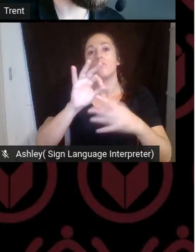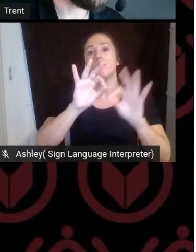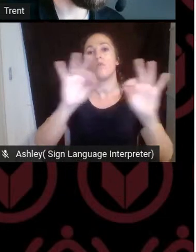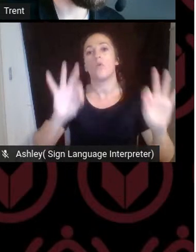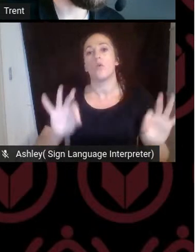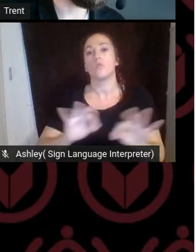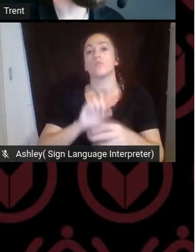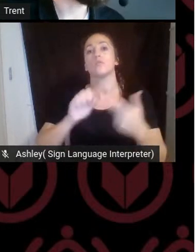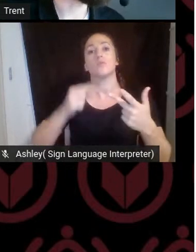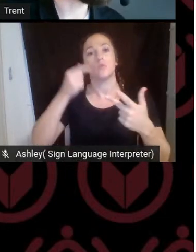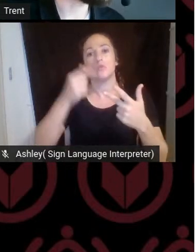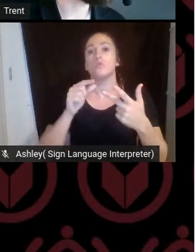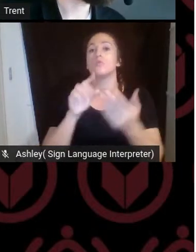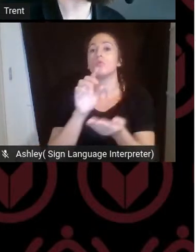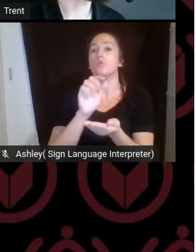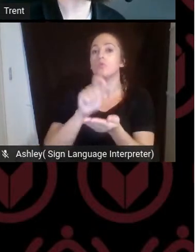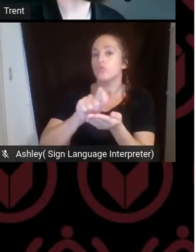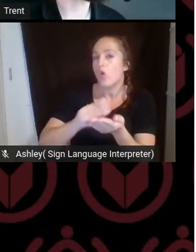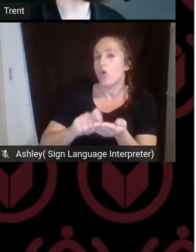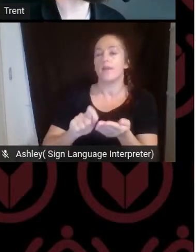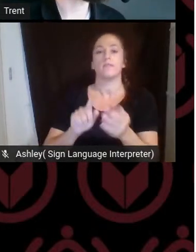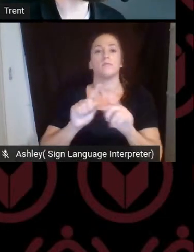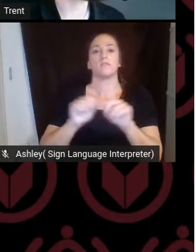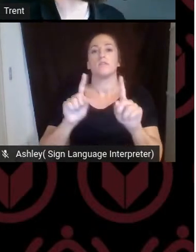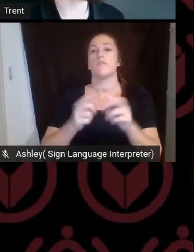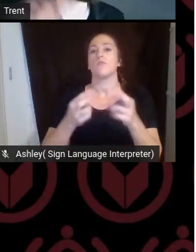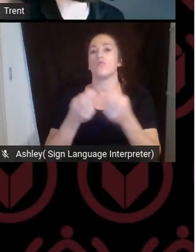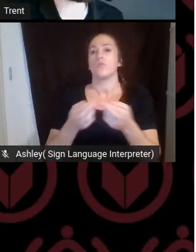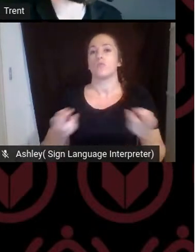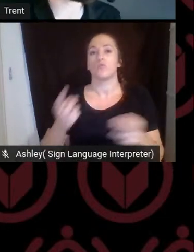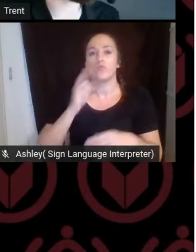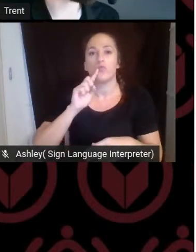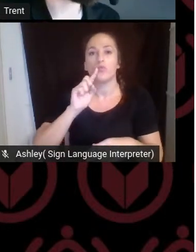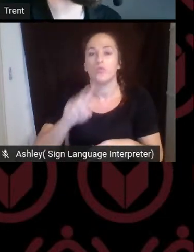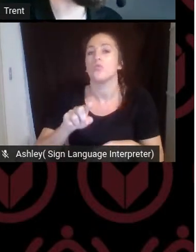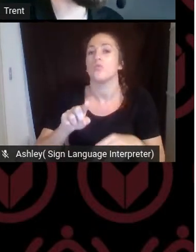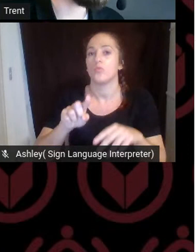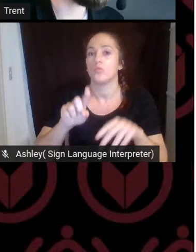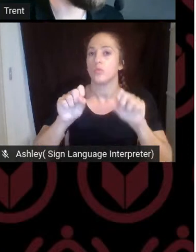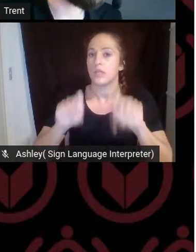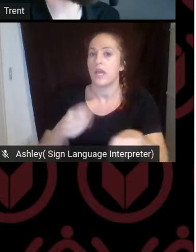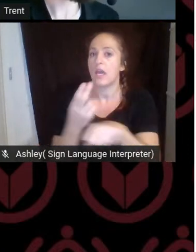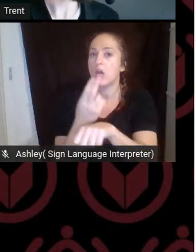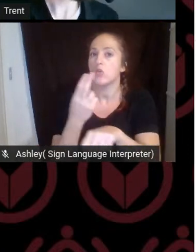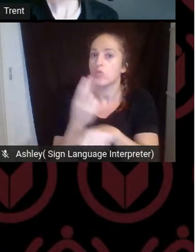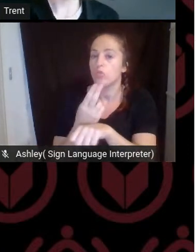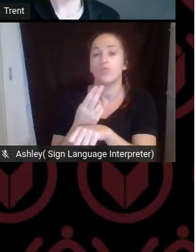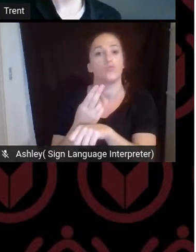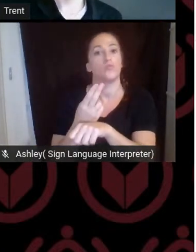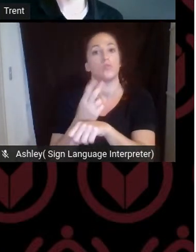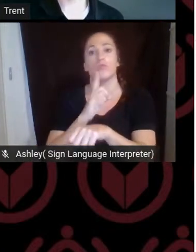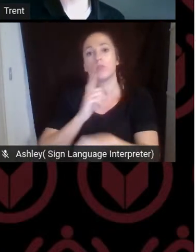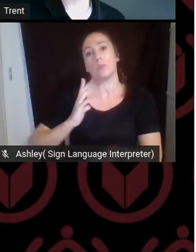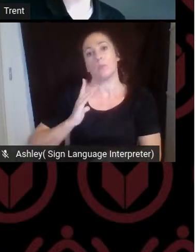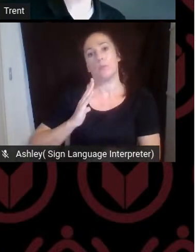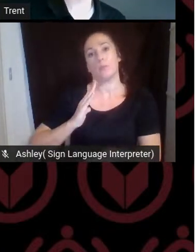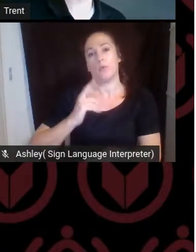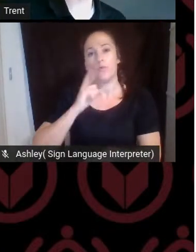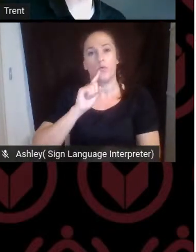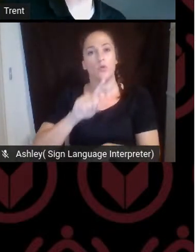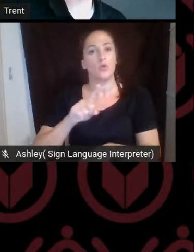Smart Learning Suite online resources, which is part of different trainings that hopefully you'll check